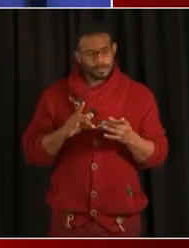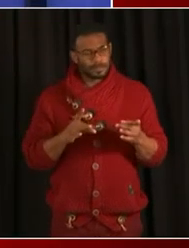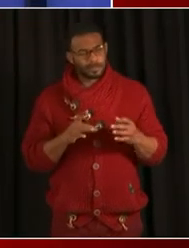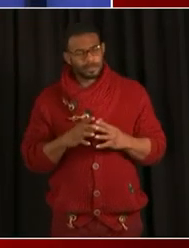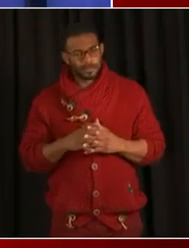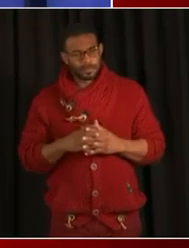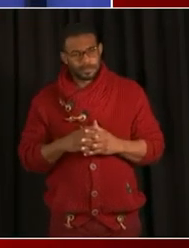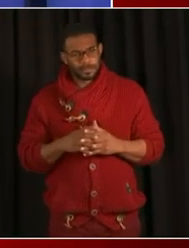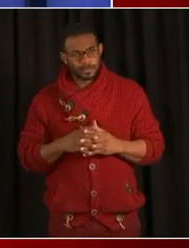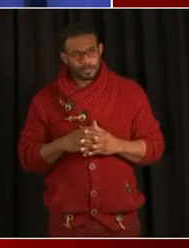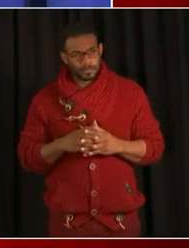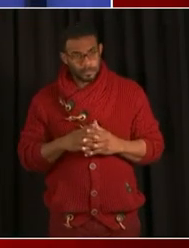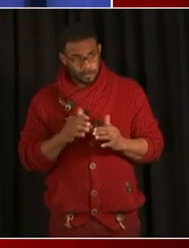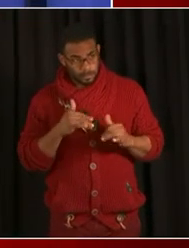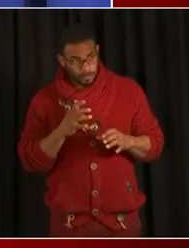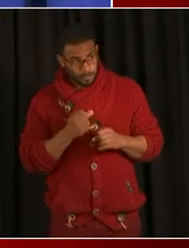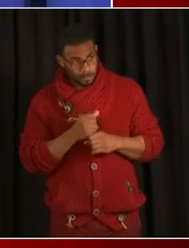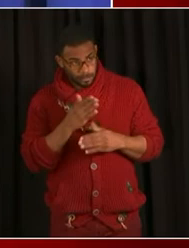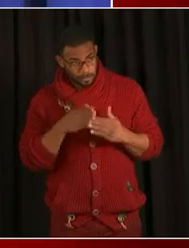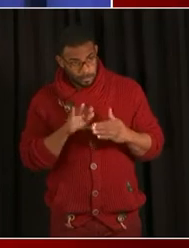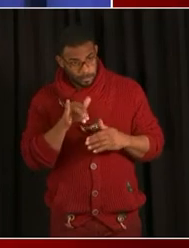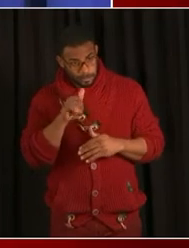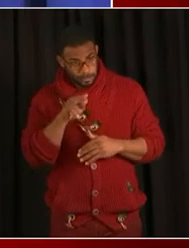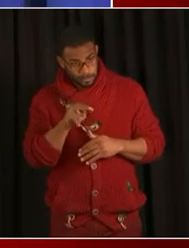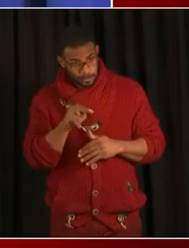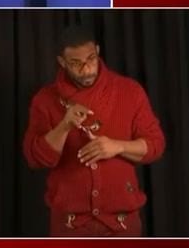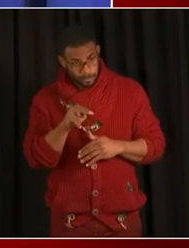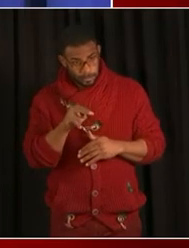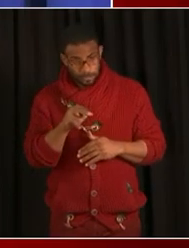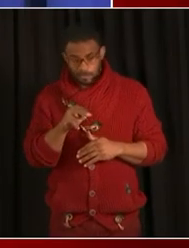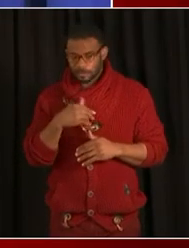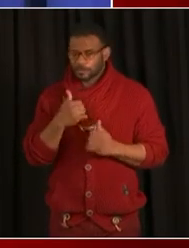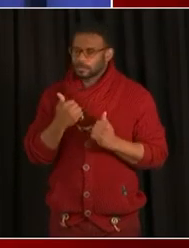said, can we get it done by January?